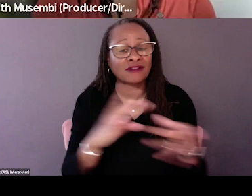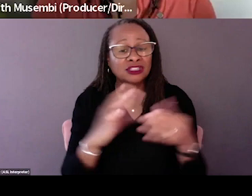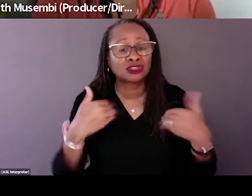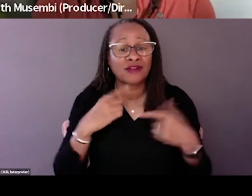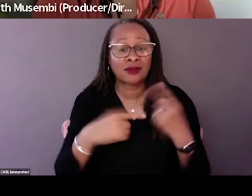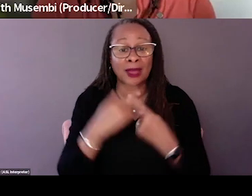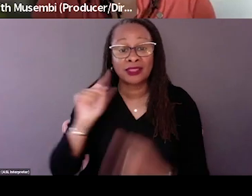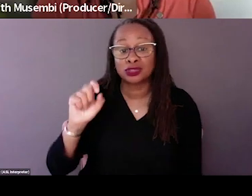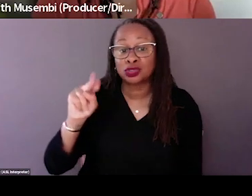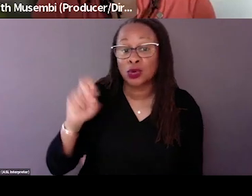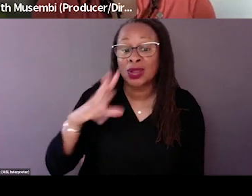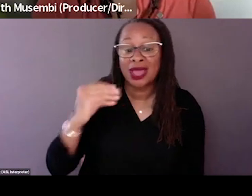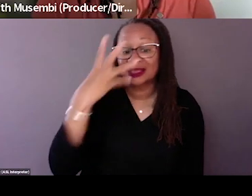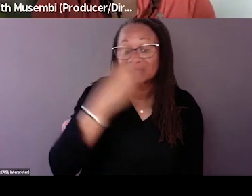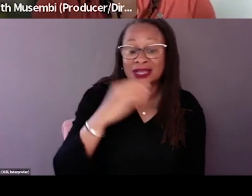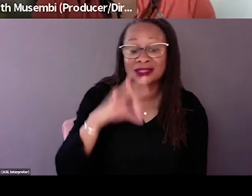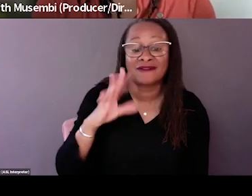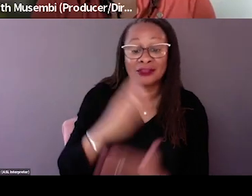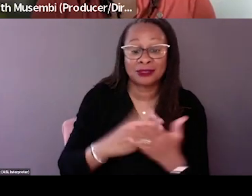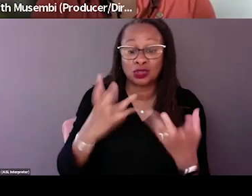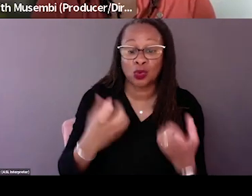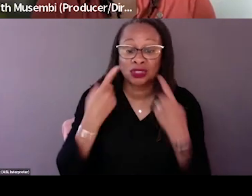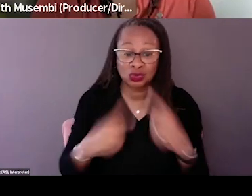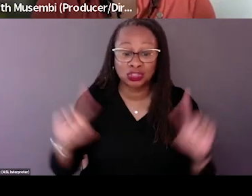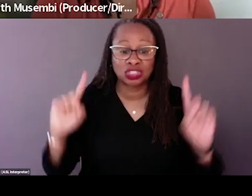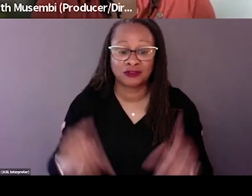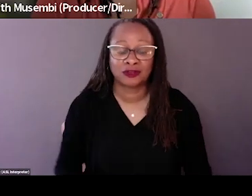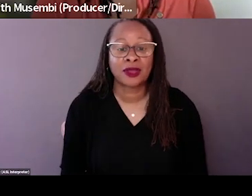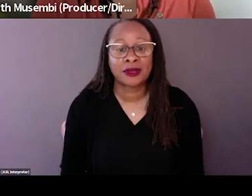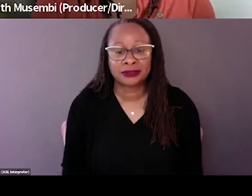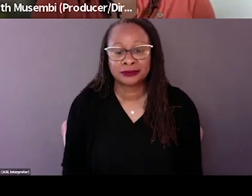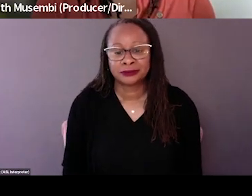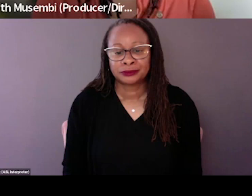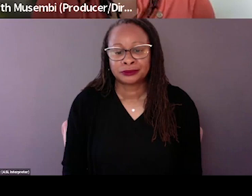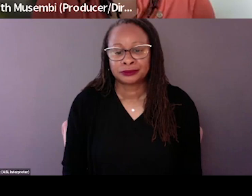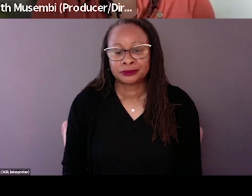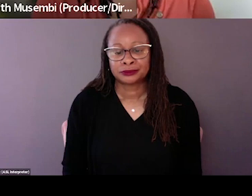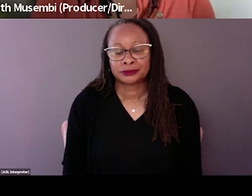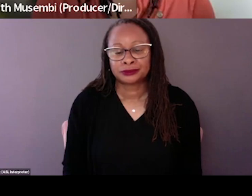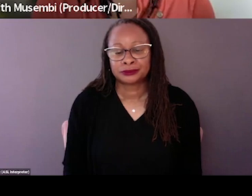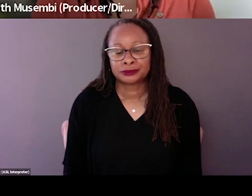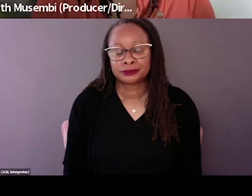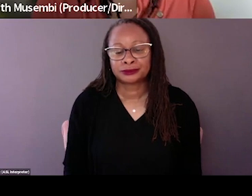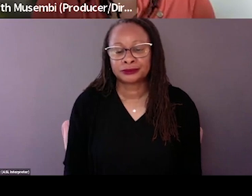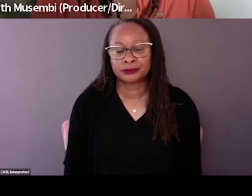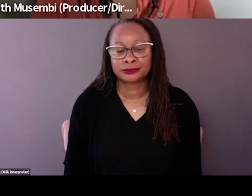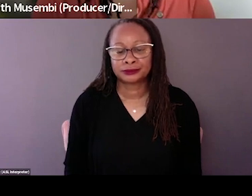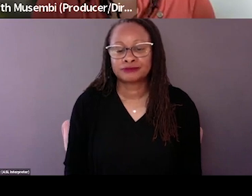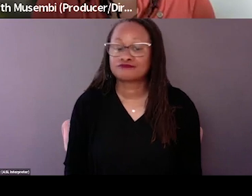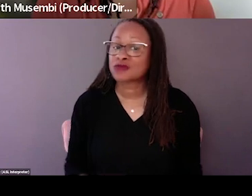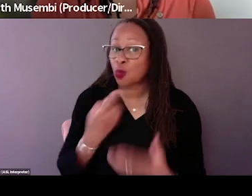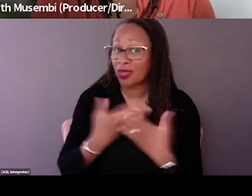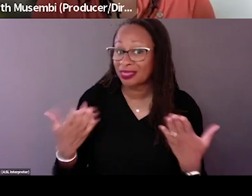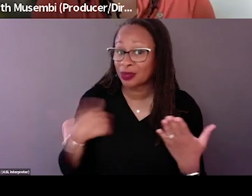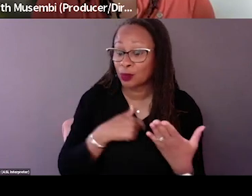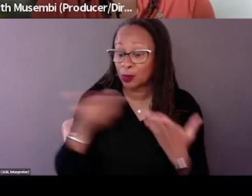the piece that you really wanted to achieve? I think, well, one, we were given, I mean,